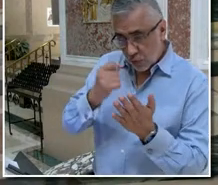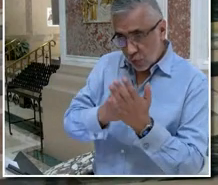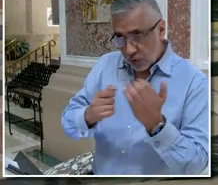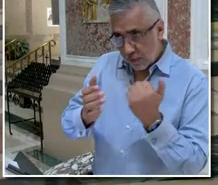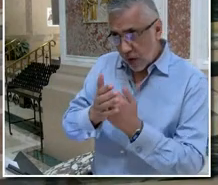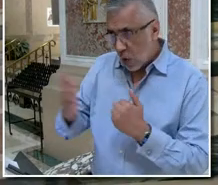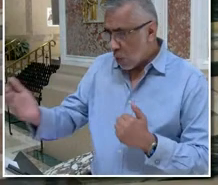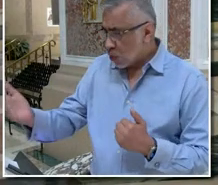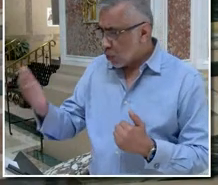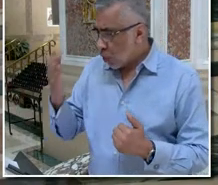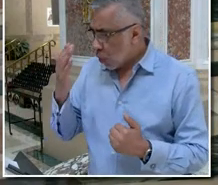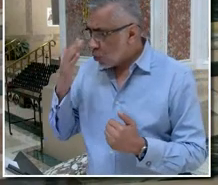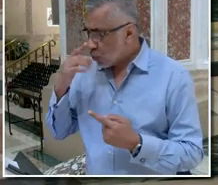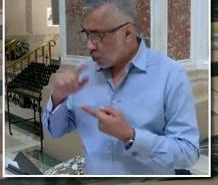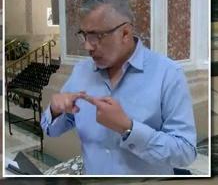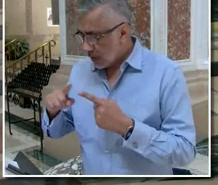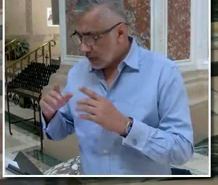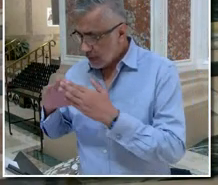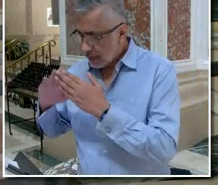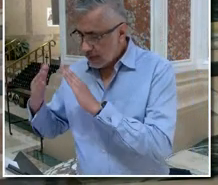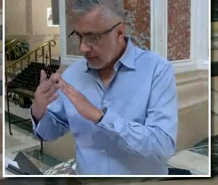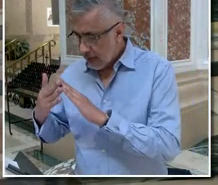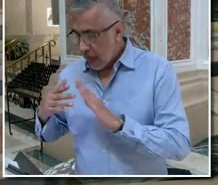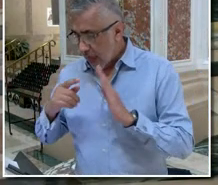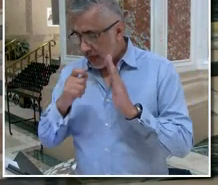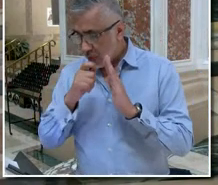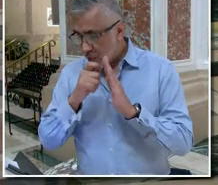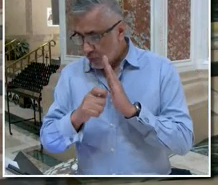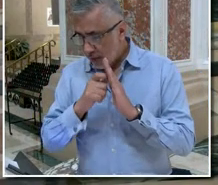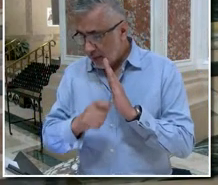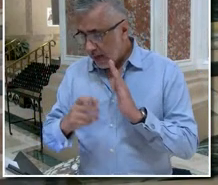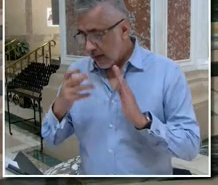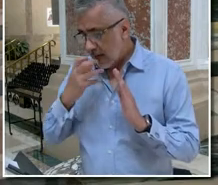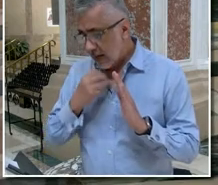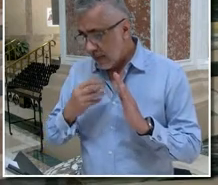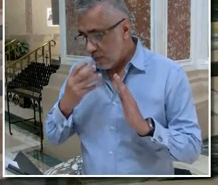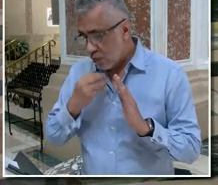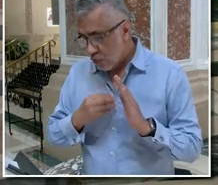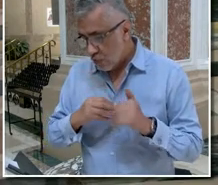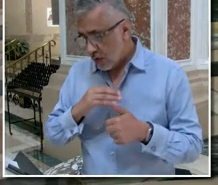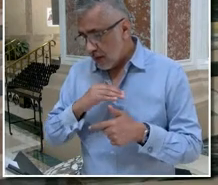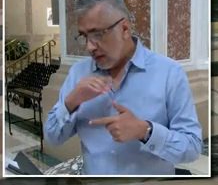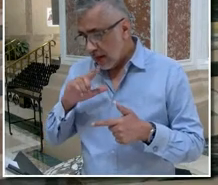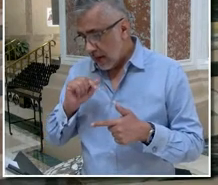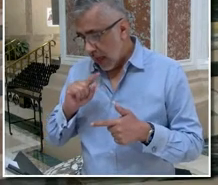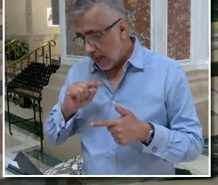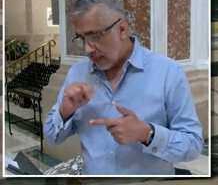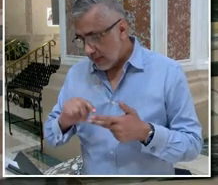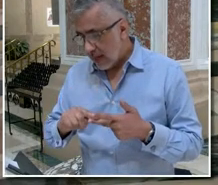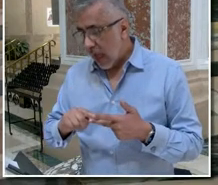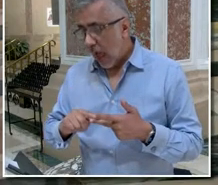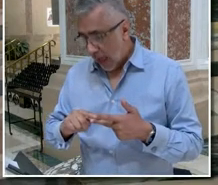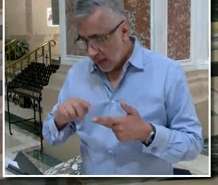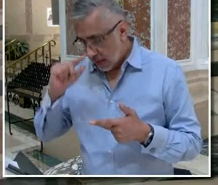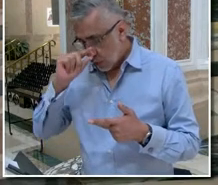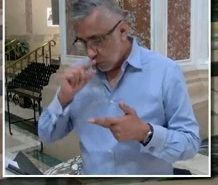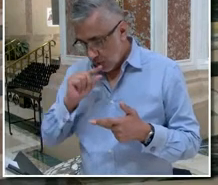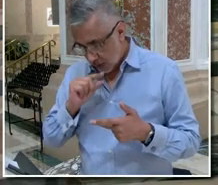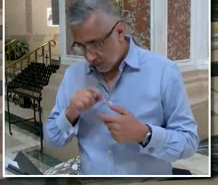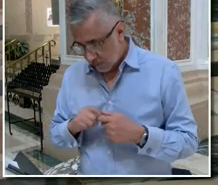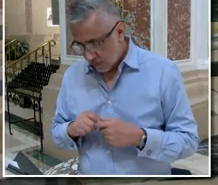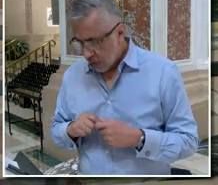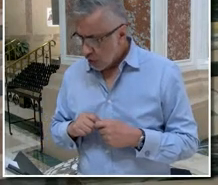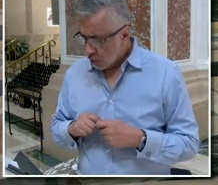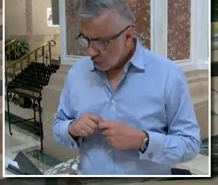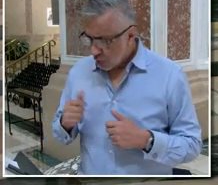the city, and it was written in Hebrew, Latin, and Greek. So